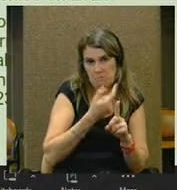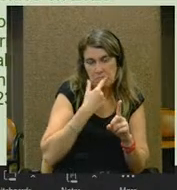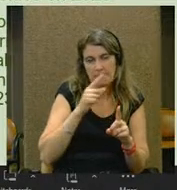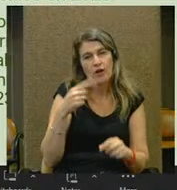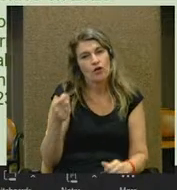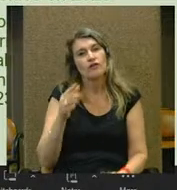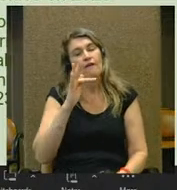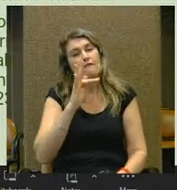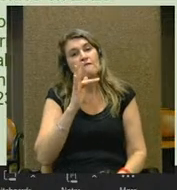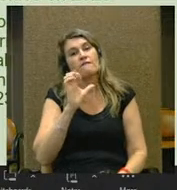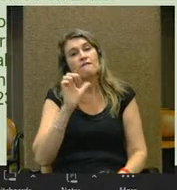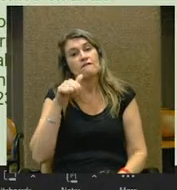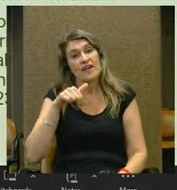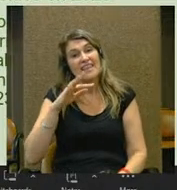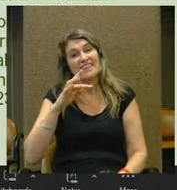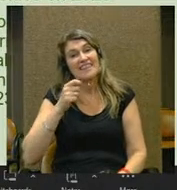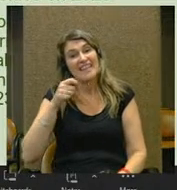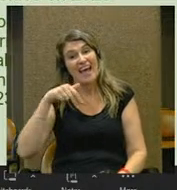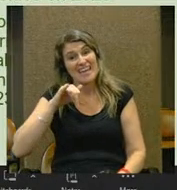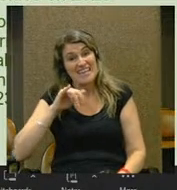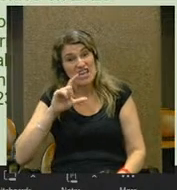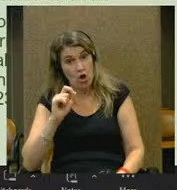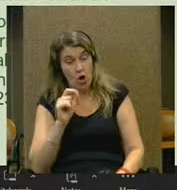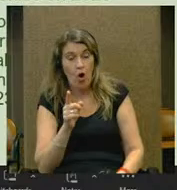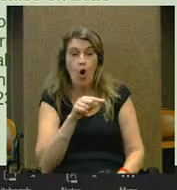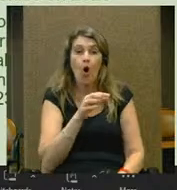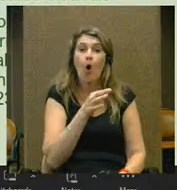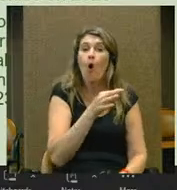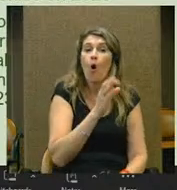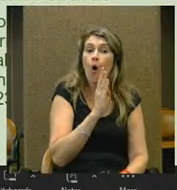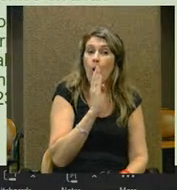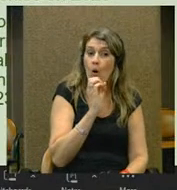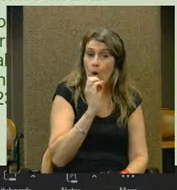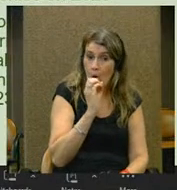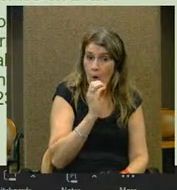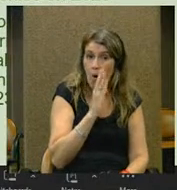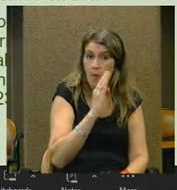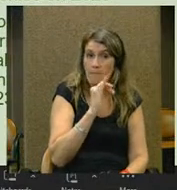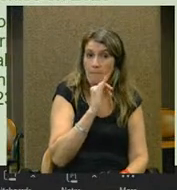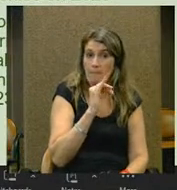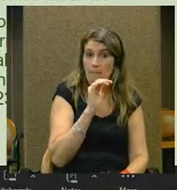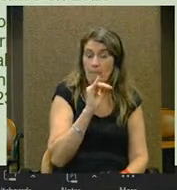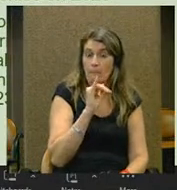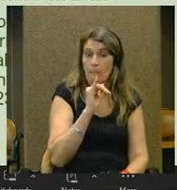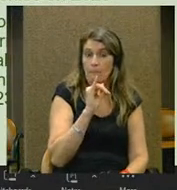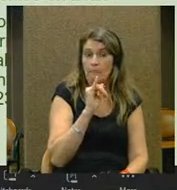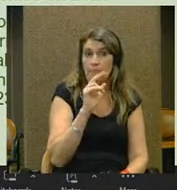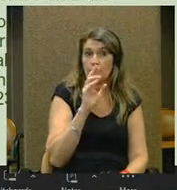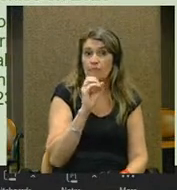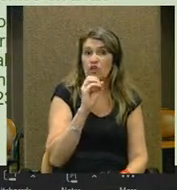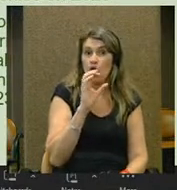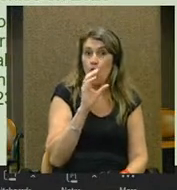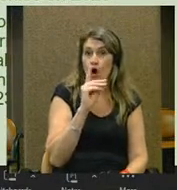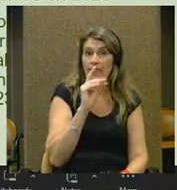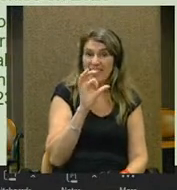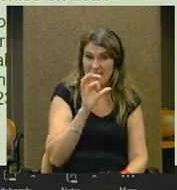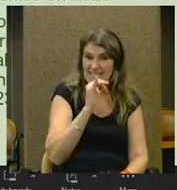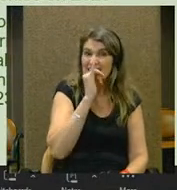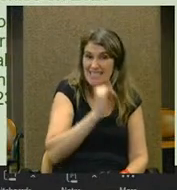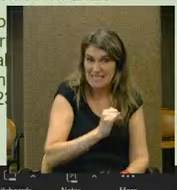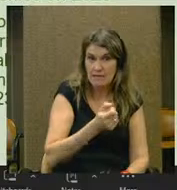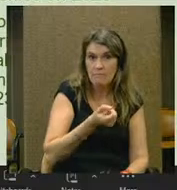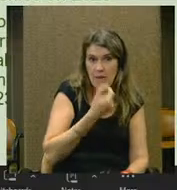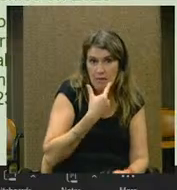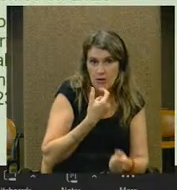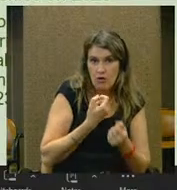prescription opioids such as tramadol or methadone have their medical uses, nitazines do. Now, nitazines have been reported in Europe